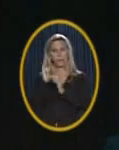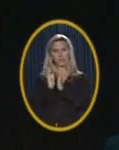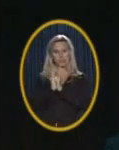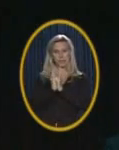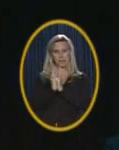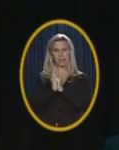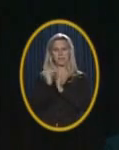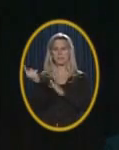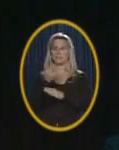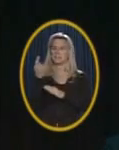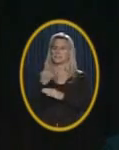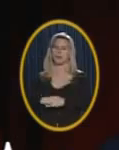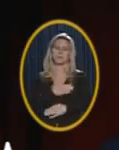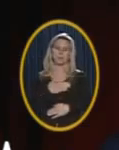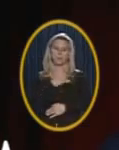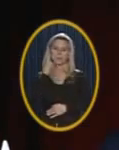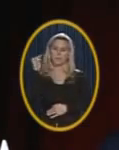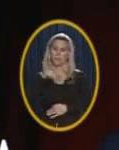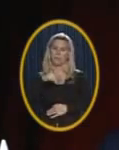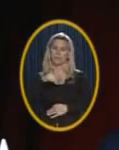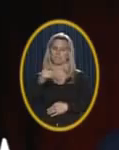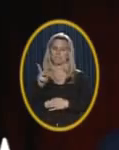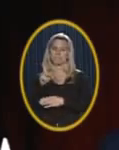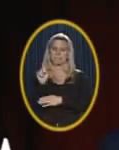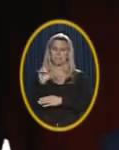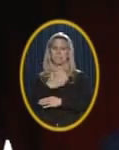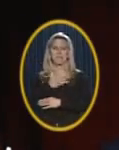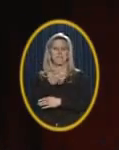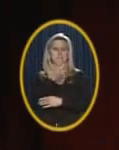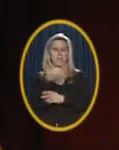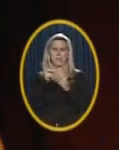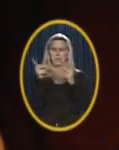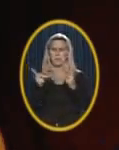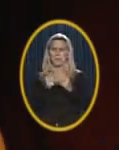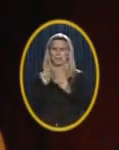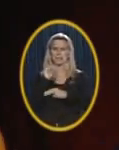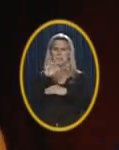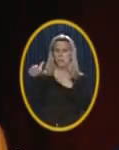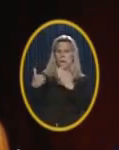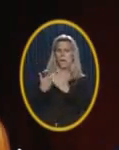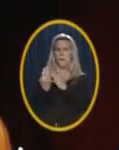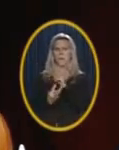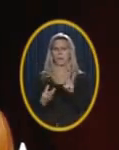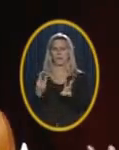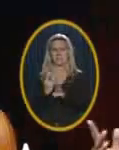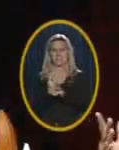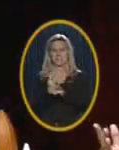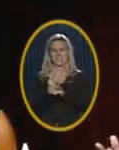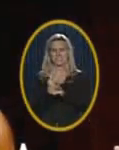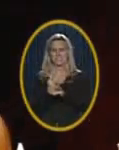It's always a pleasure for me to be here at the Kennedy Space Center. It's my favorite place in the whole wide world. And